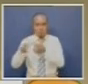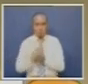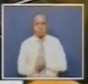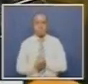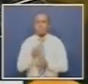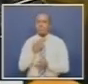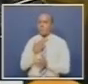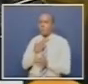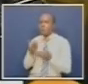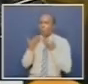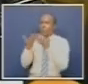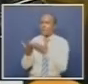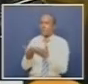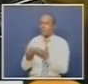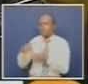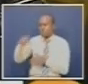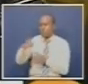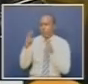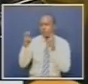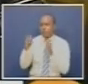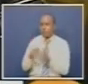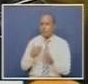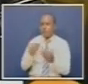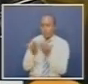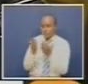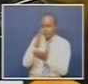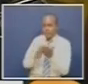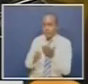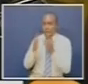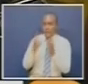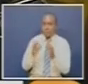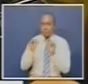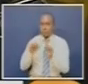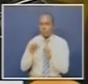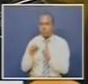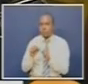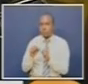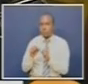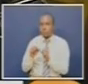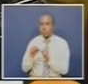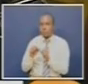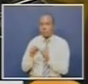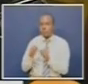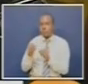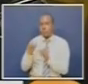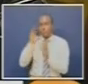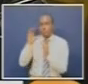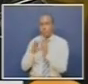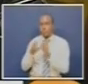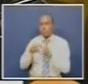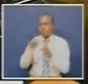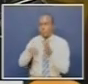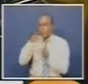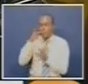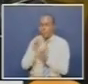today's remarks from Tononoka Grounds. I'll read some of them to you, if we can also get them, the clips played on air. But what Kalonzo said, and